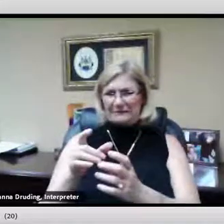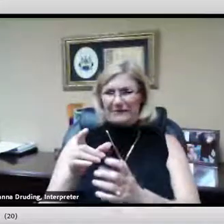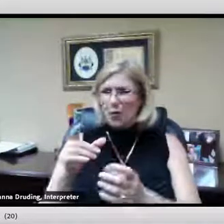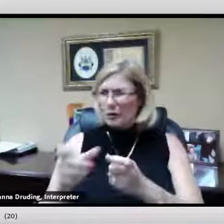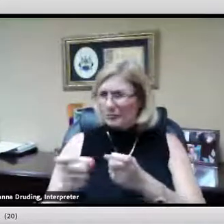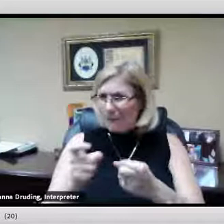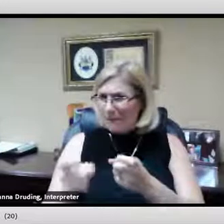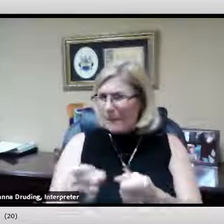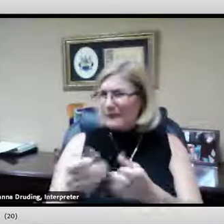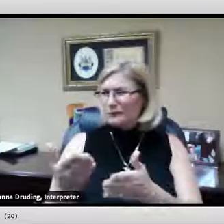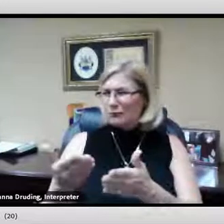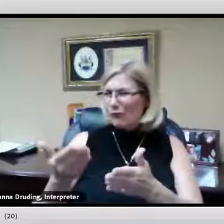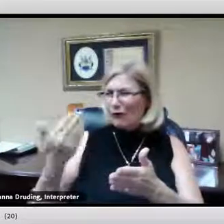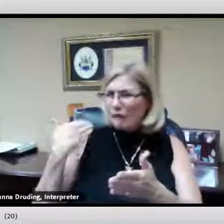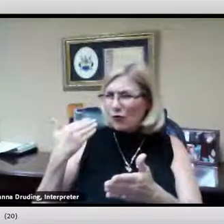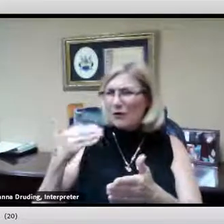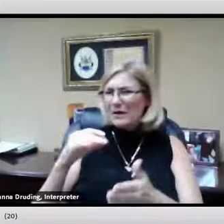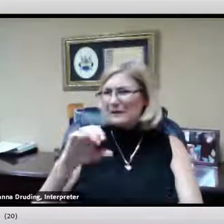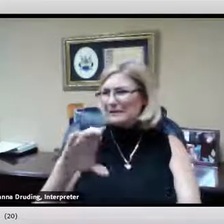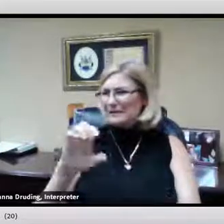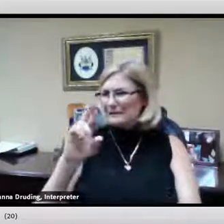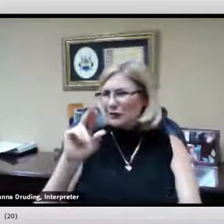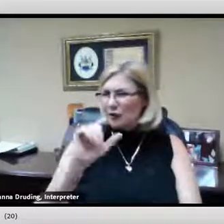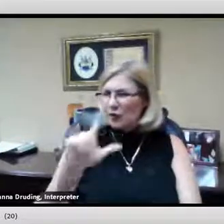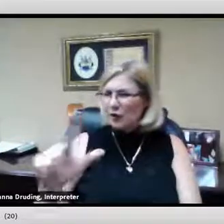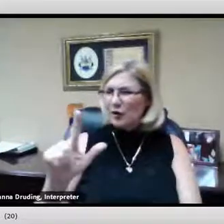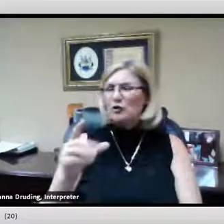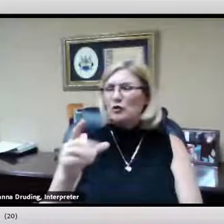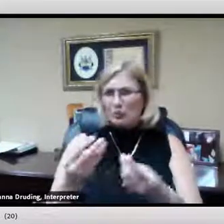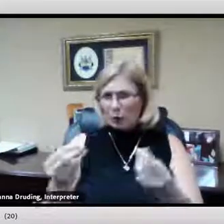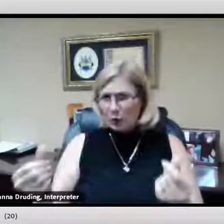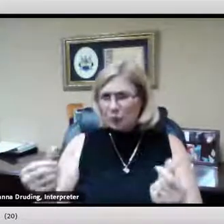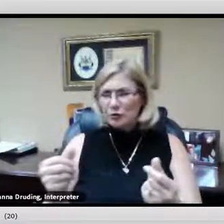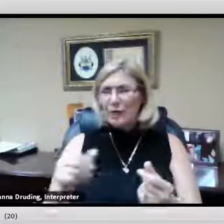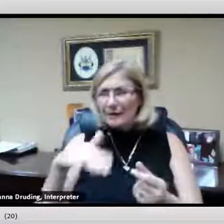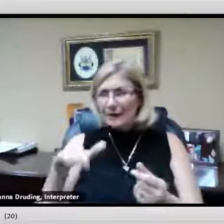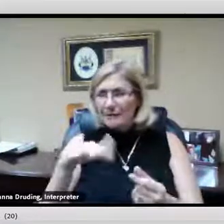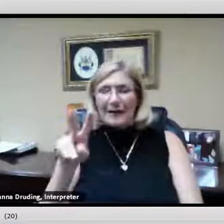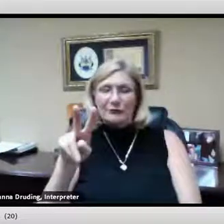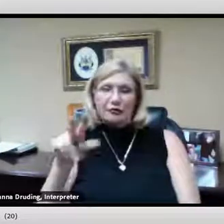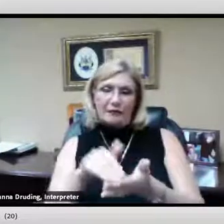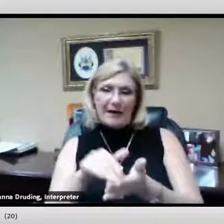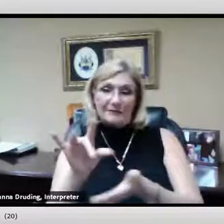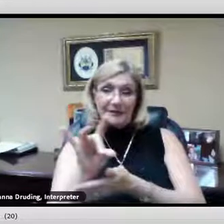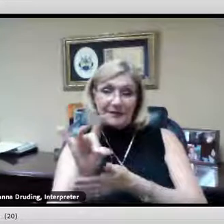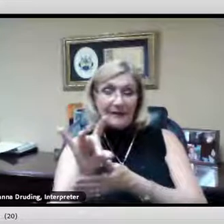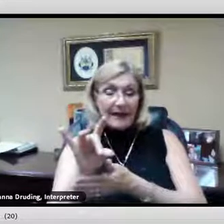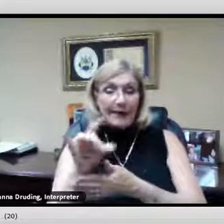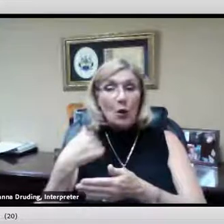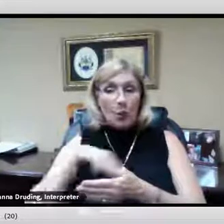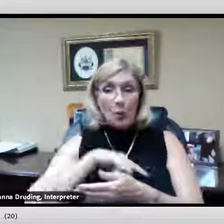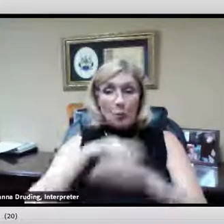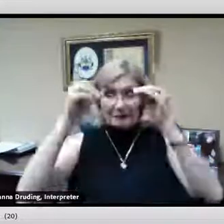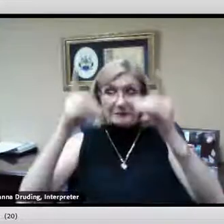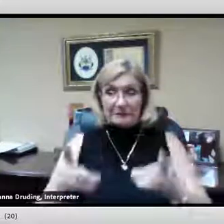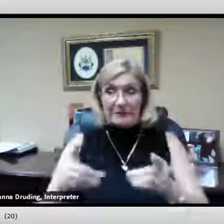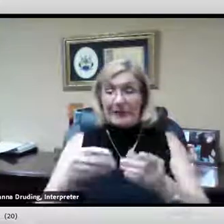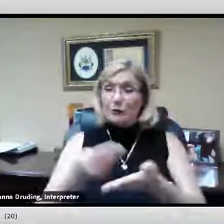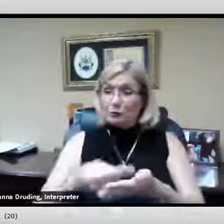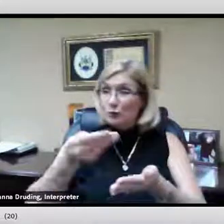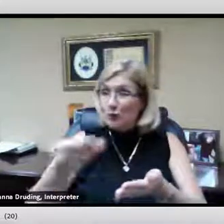completely by Serial Solutions. But in 2008, I believe, we decided to purchase Innovative Interfaces